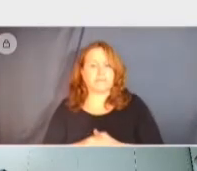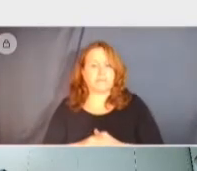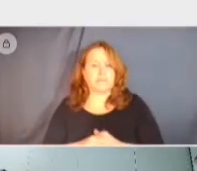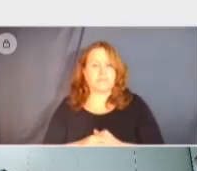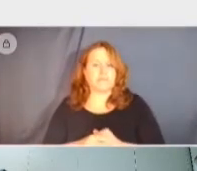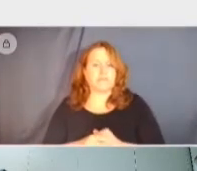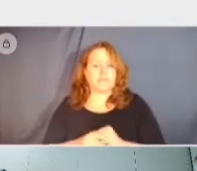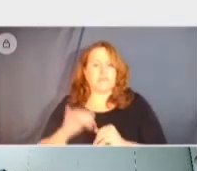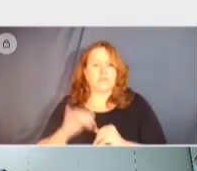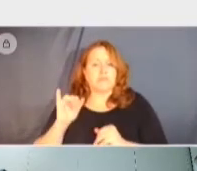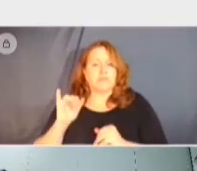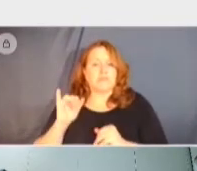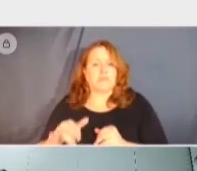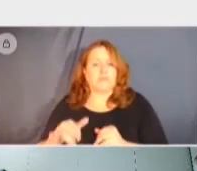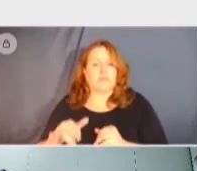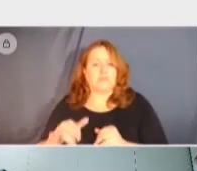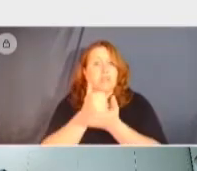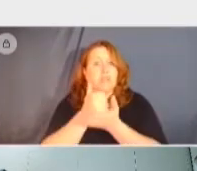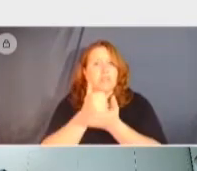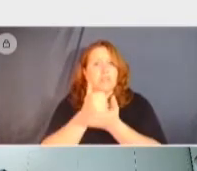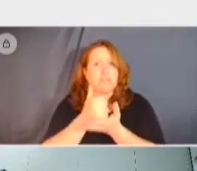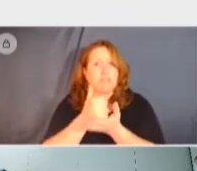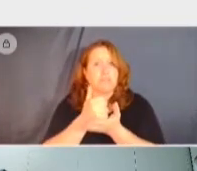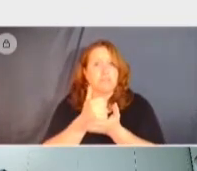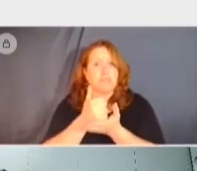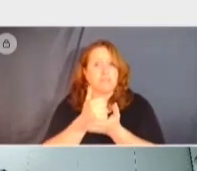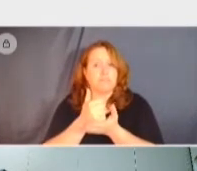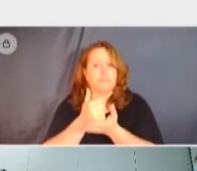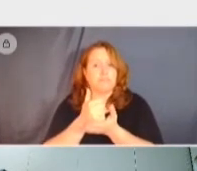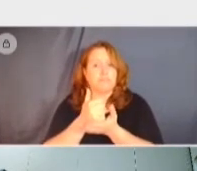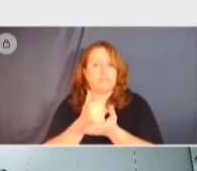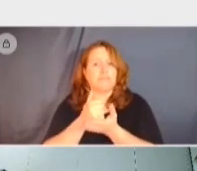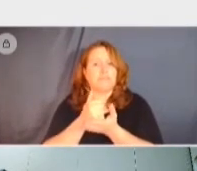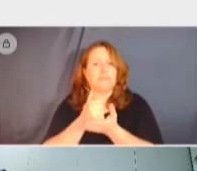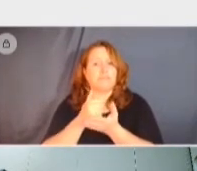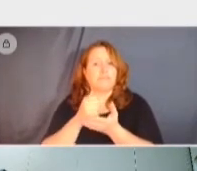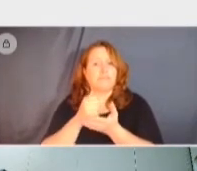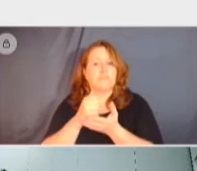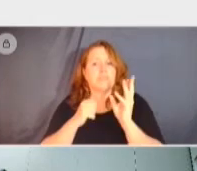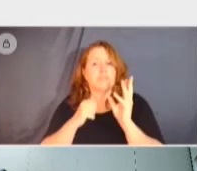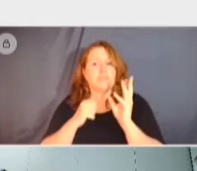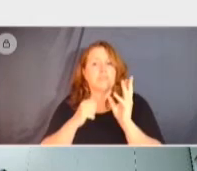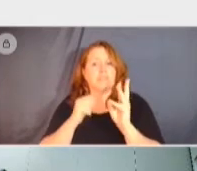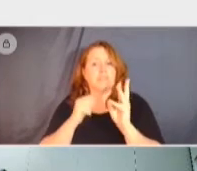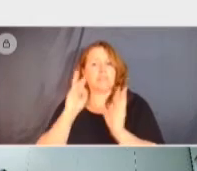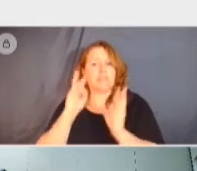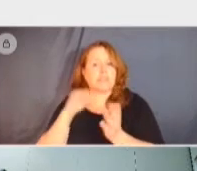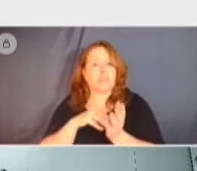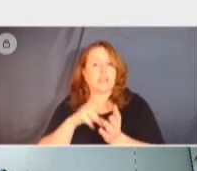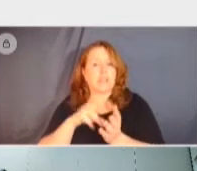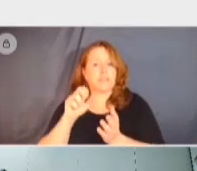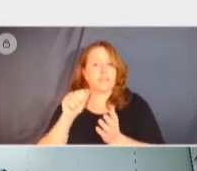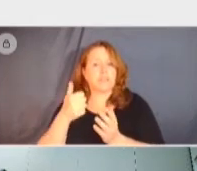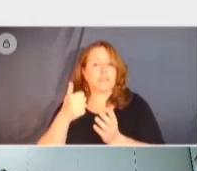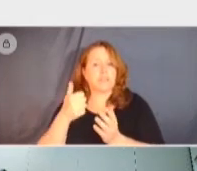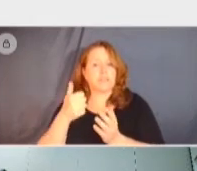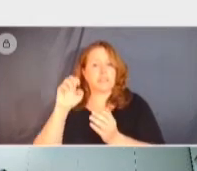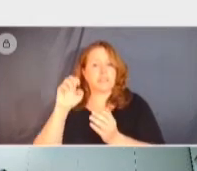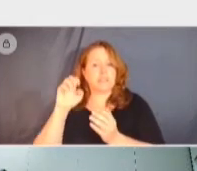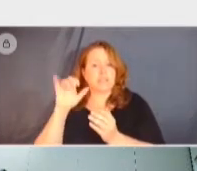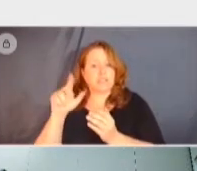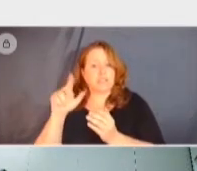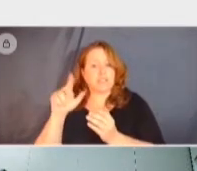6210, Section 21 of the Absentee Ballot Envelope Cures